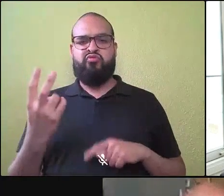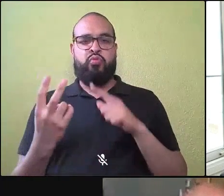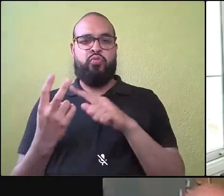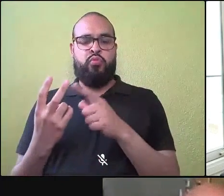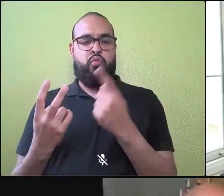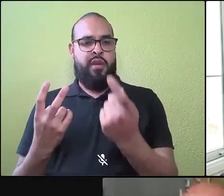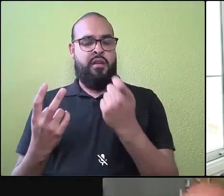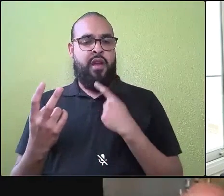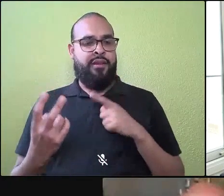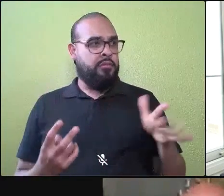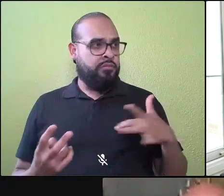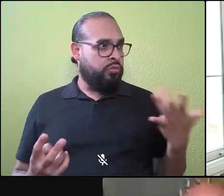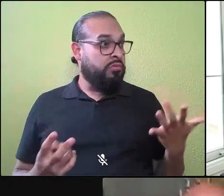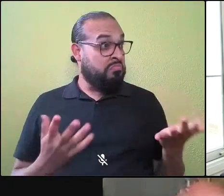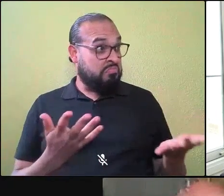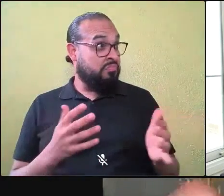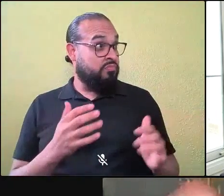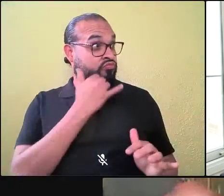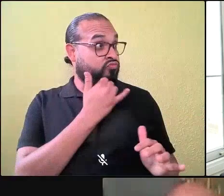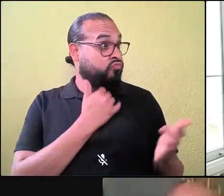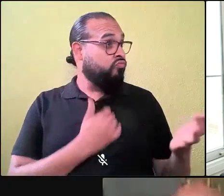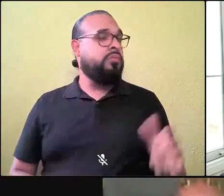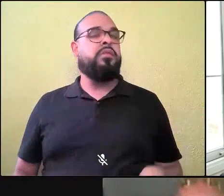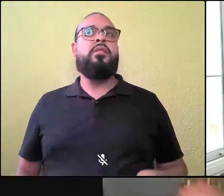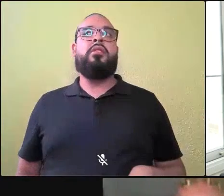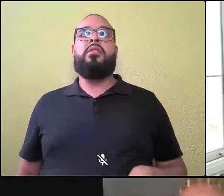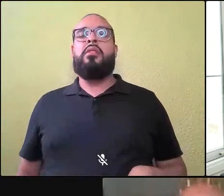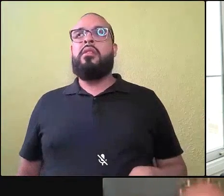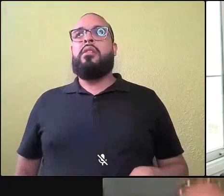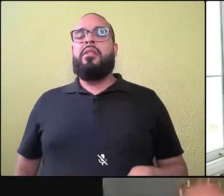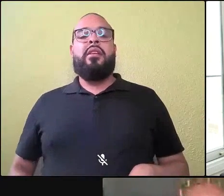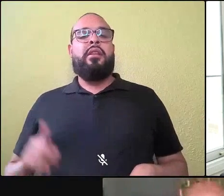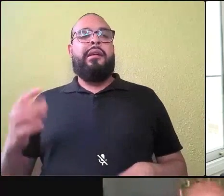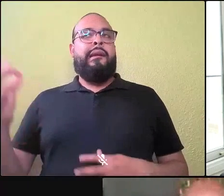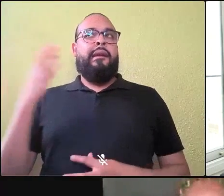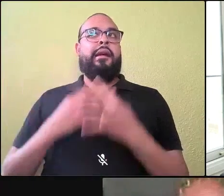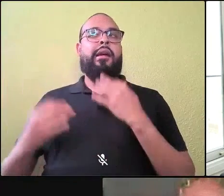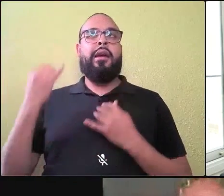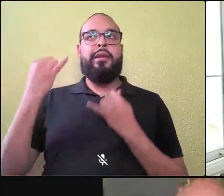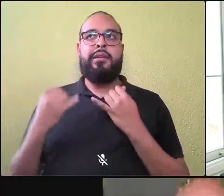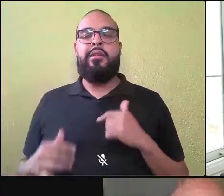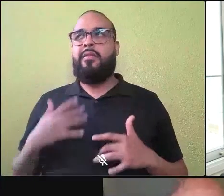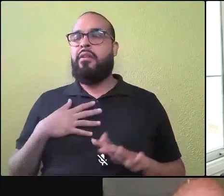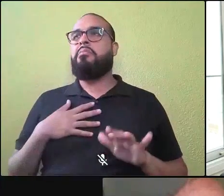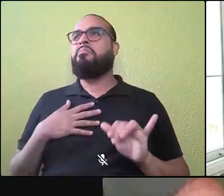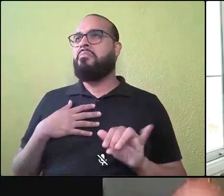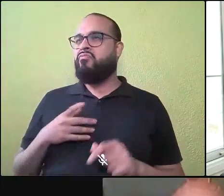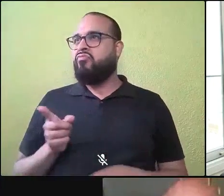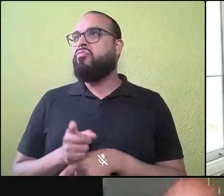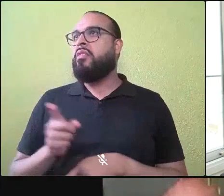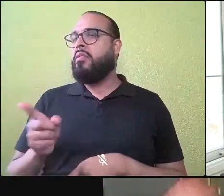ideas. Before I knew it, he suggested something that really got me out of a stuck place and brought a perspective from another